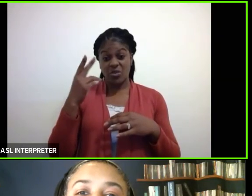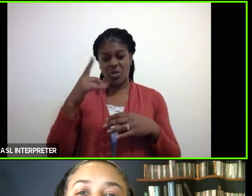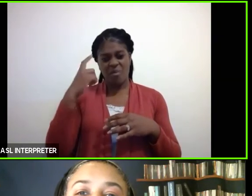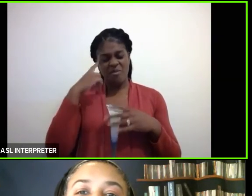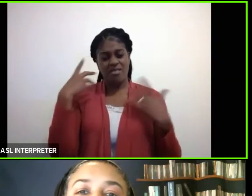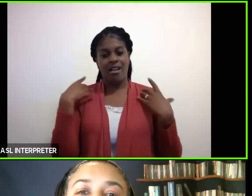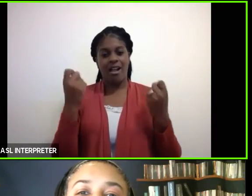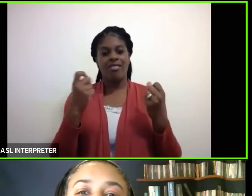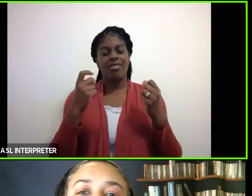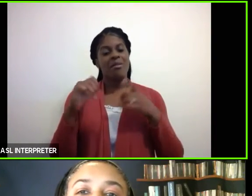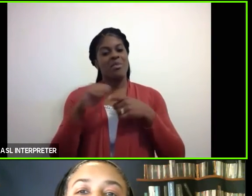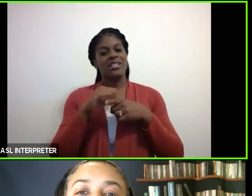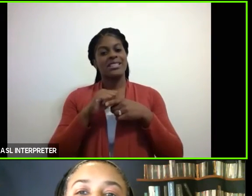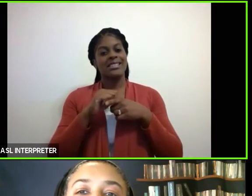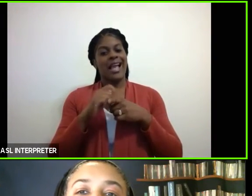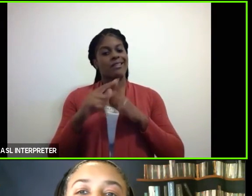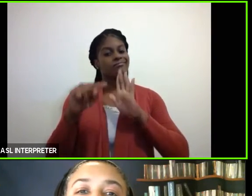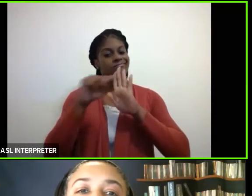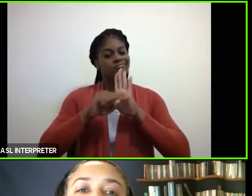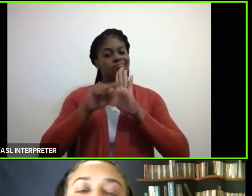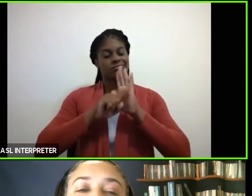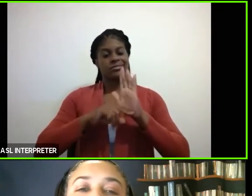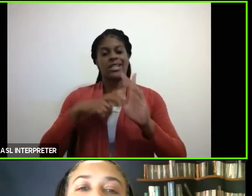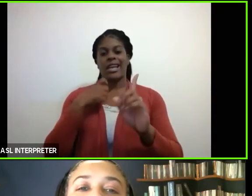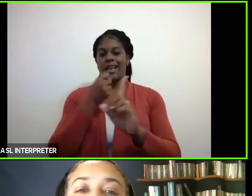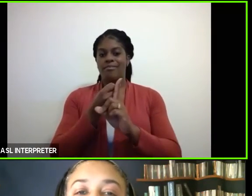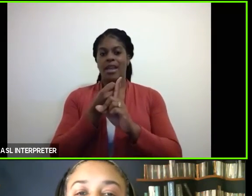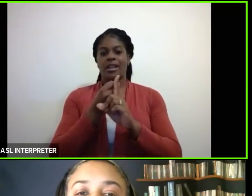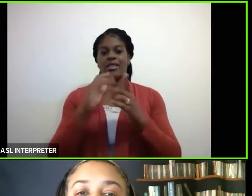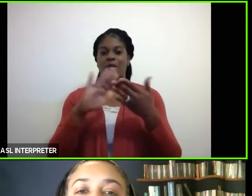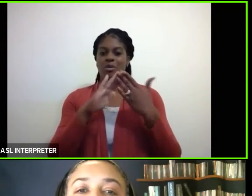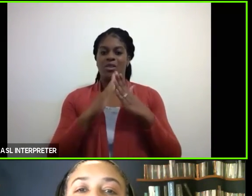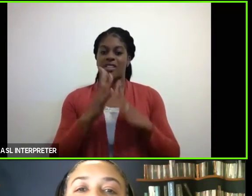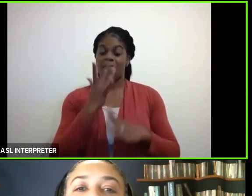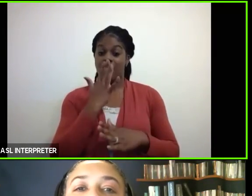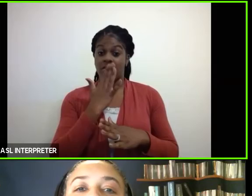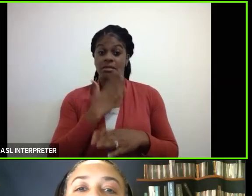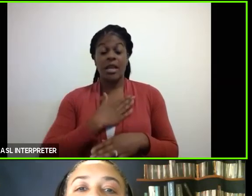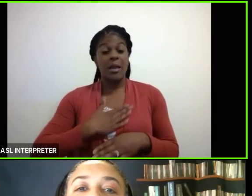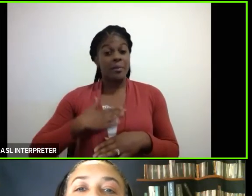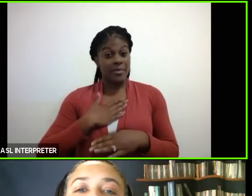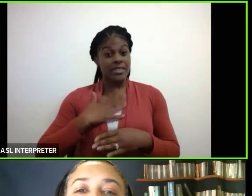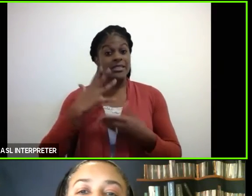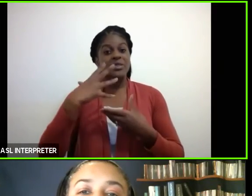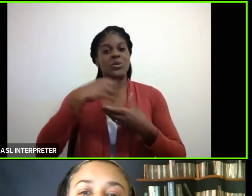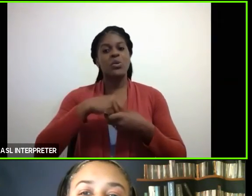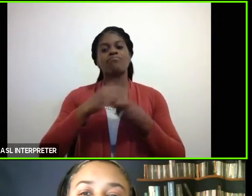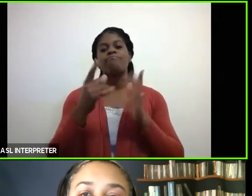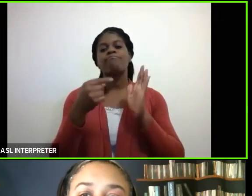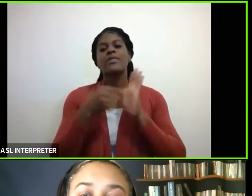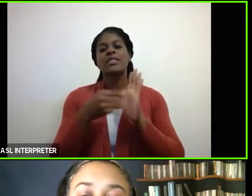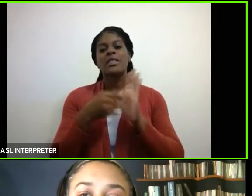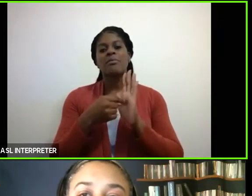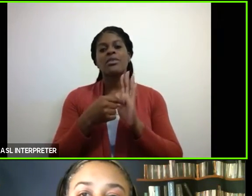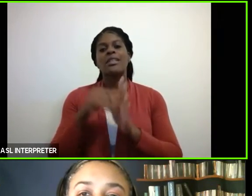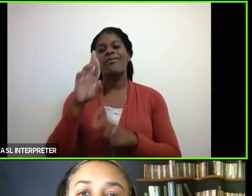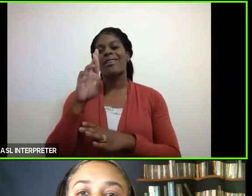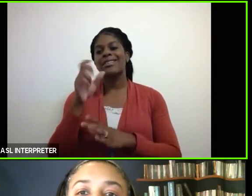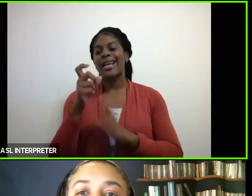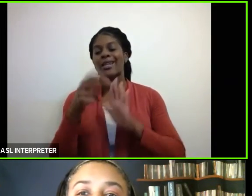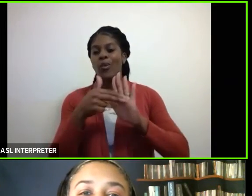practices that negatively impacted communities of color? Please include examples of